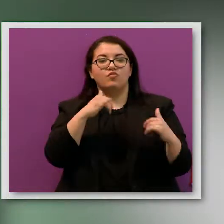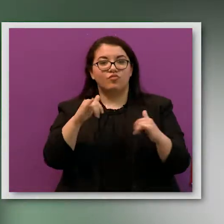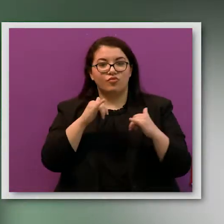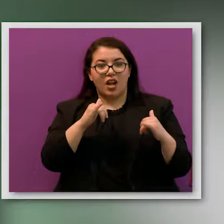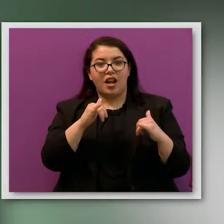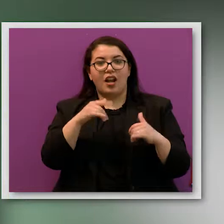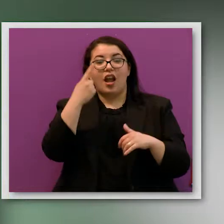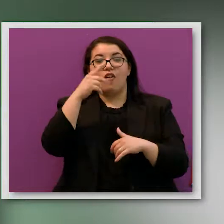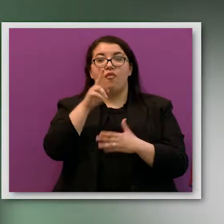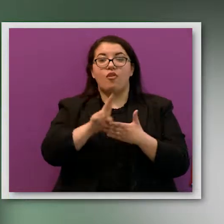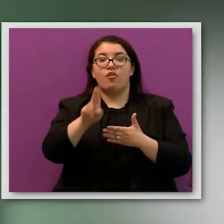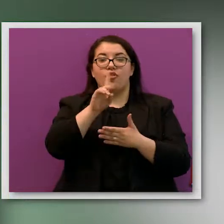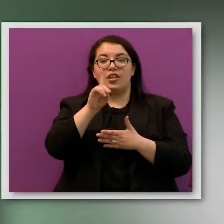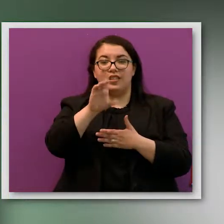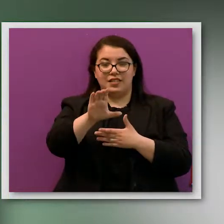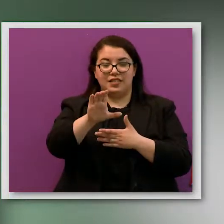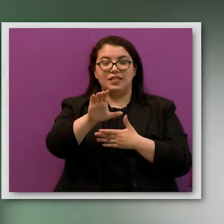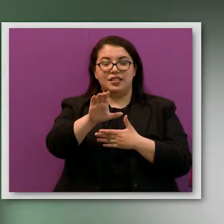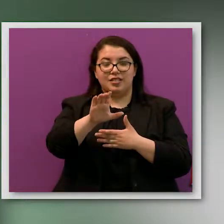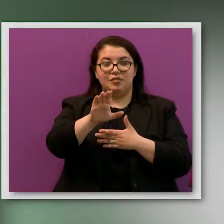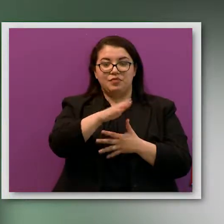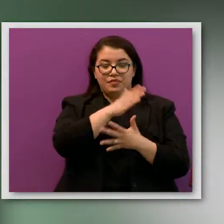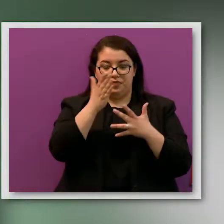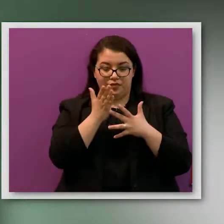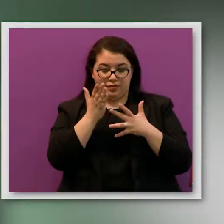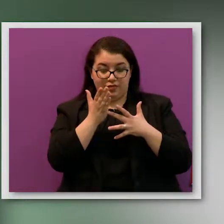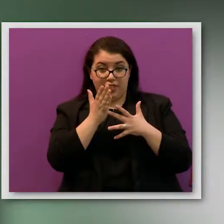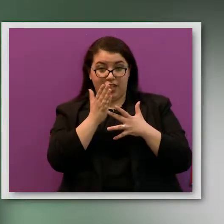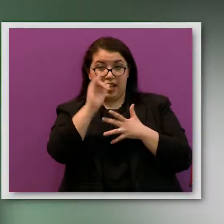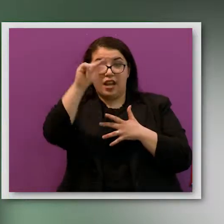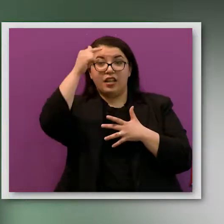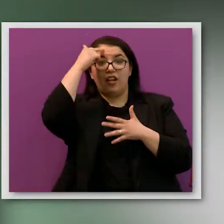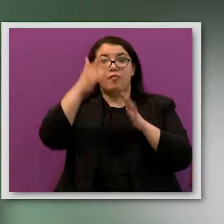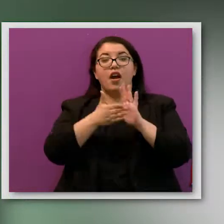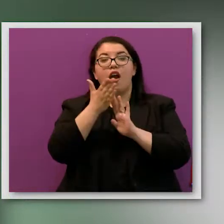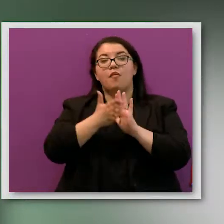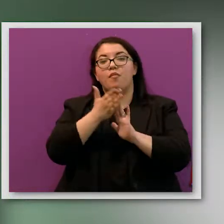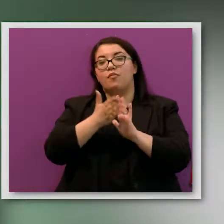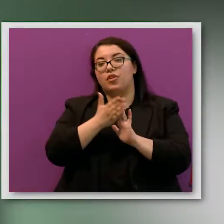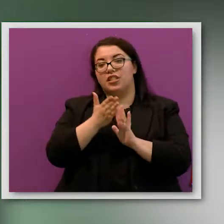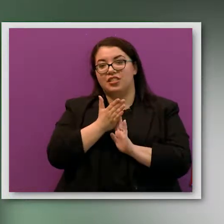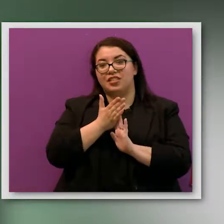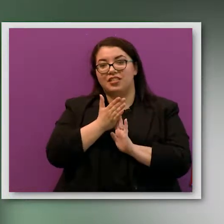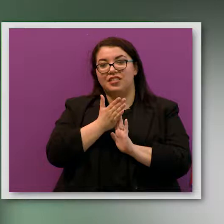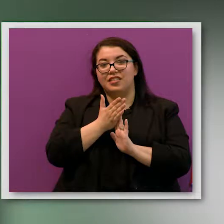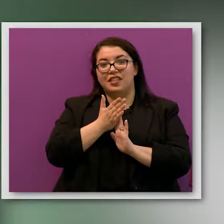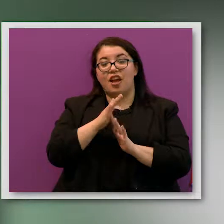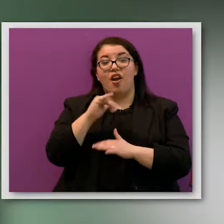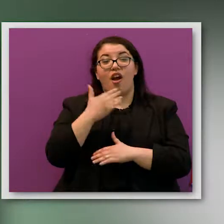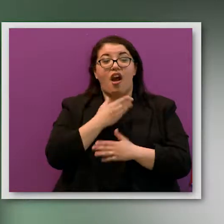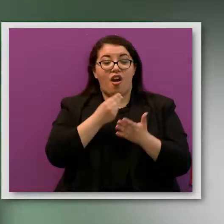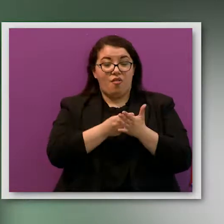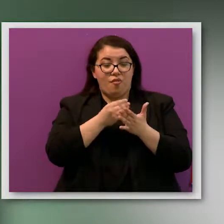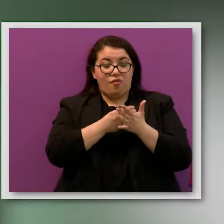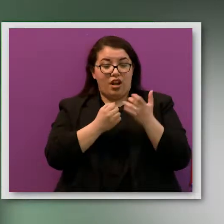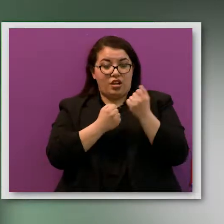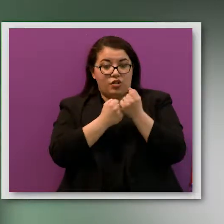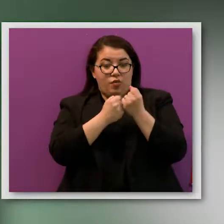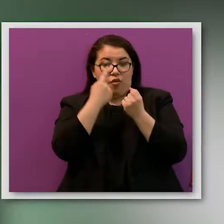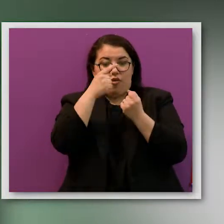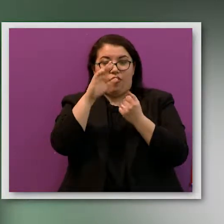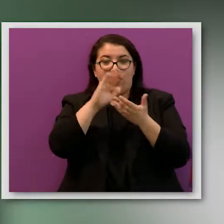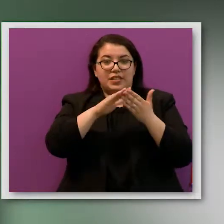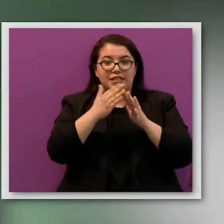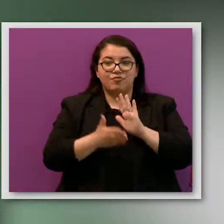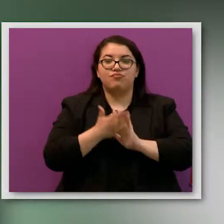Columbia. Our next largest share is government operations. So this is where a lot of the funding is to kind of keep the city running day